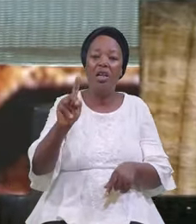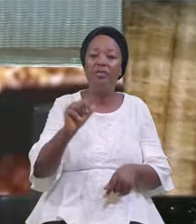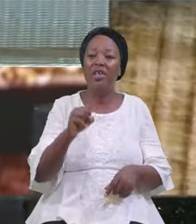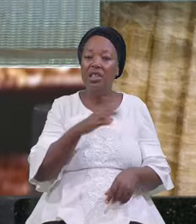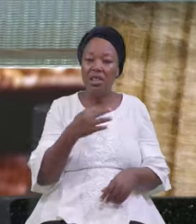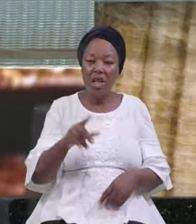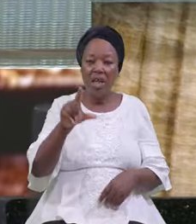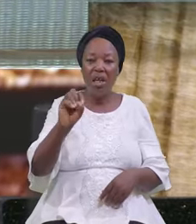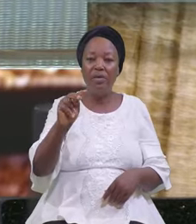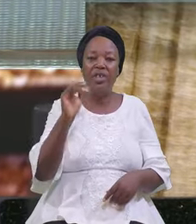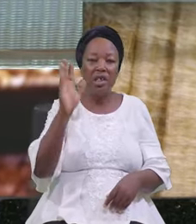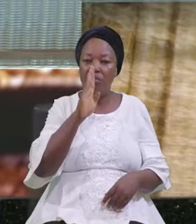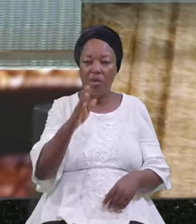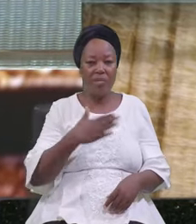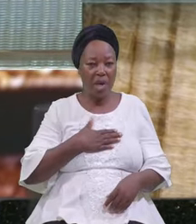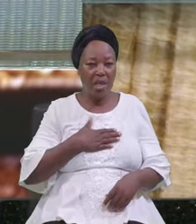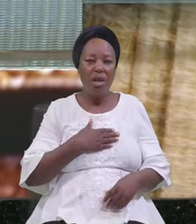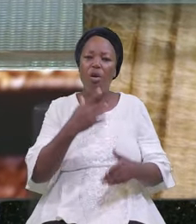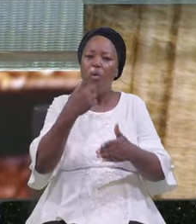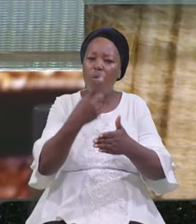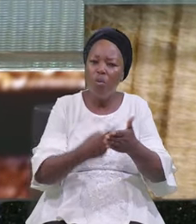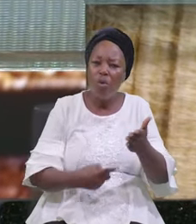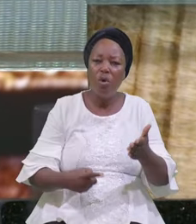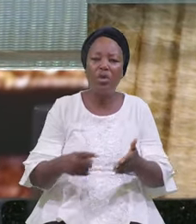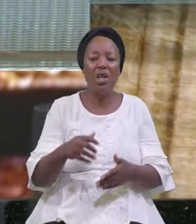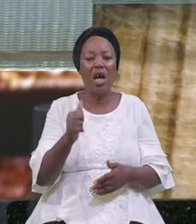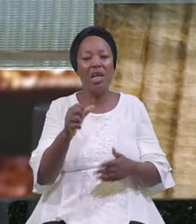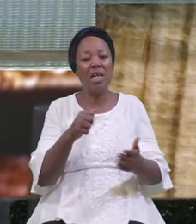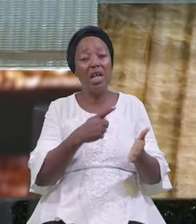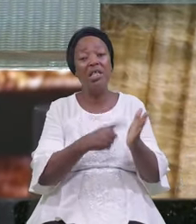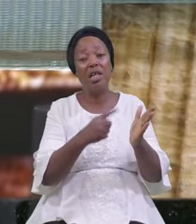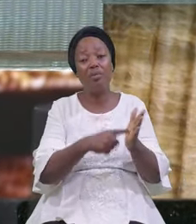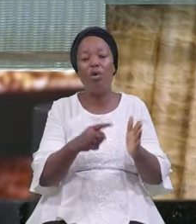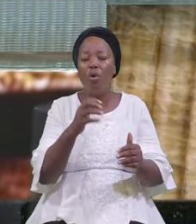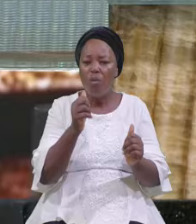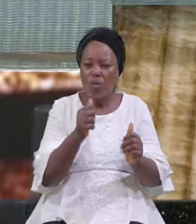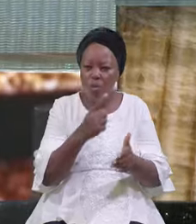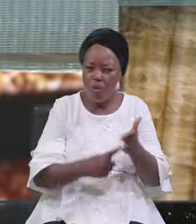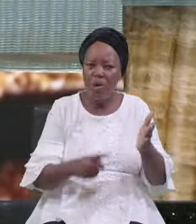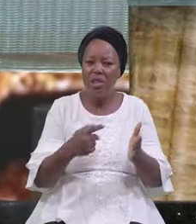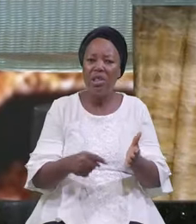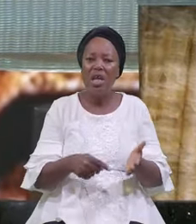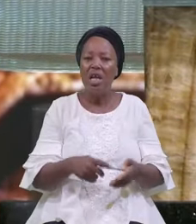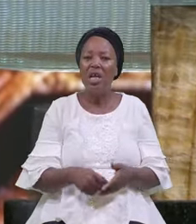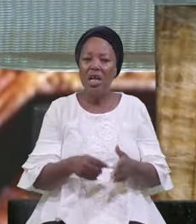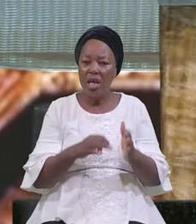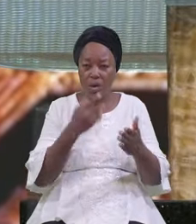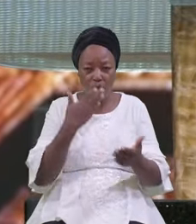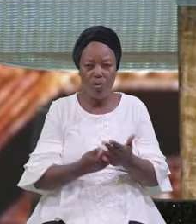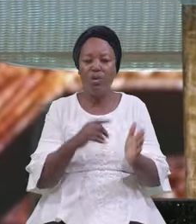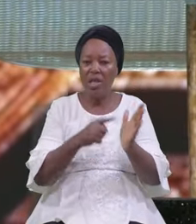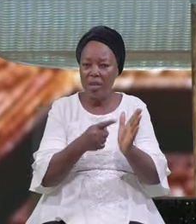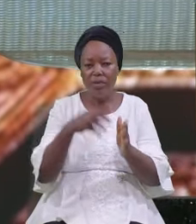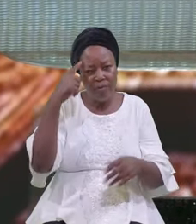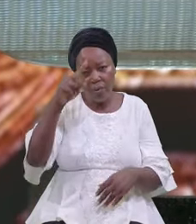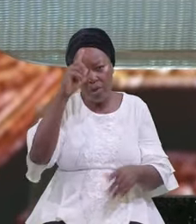Levite shall be mine. What an example, what a model, what a pattern for the believers, those